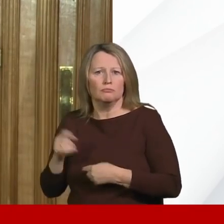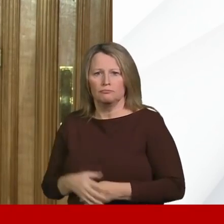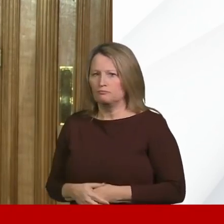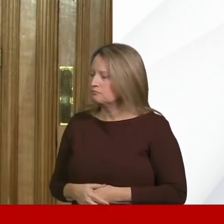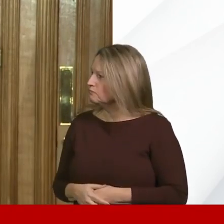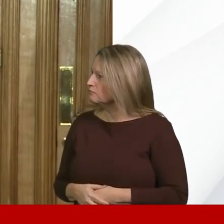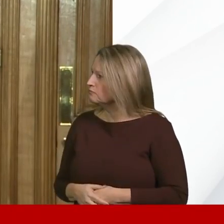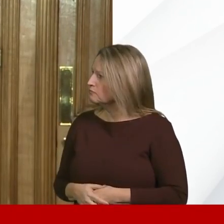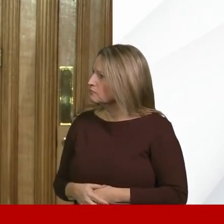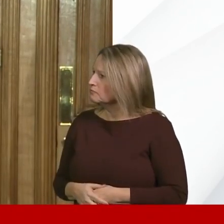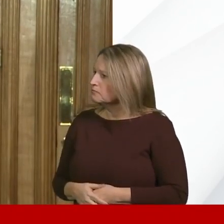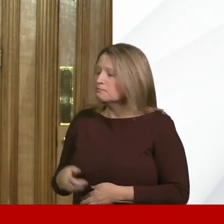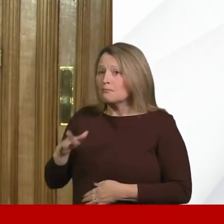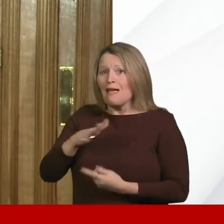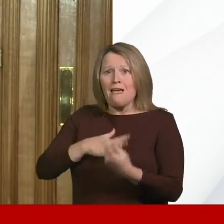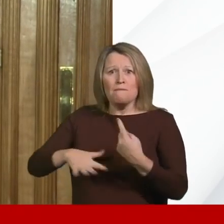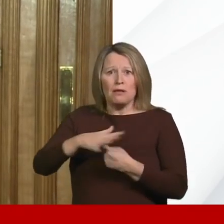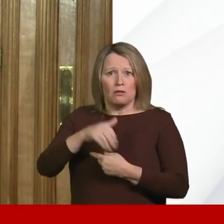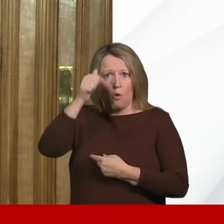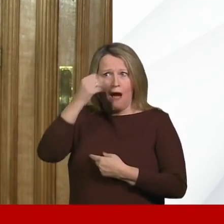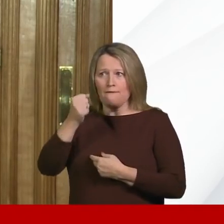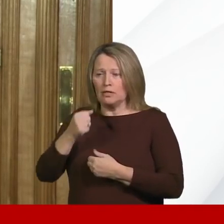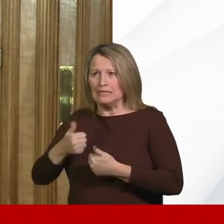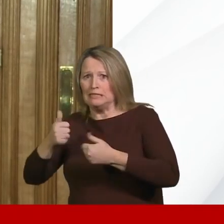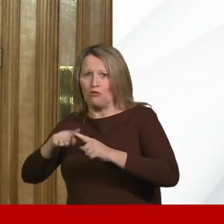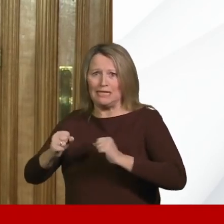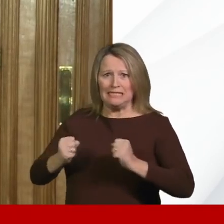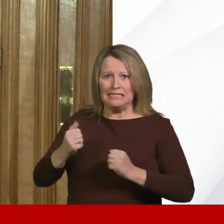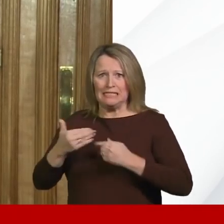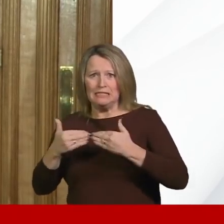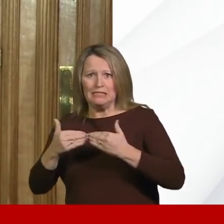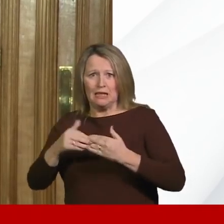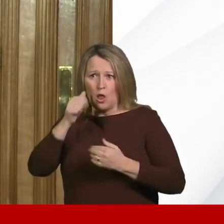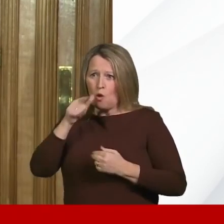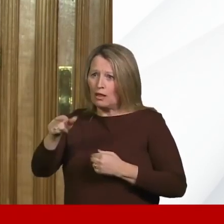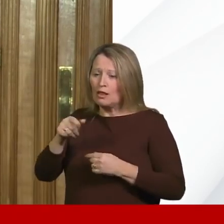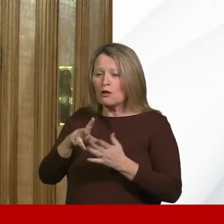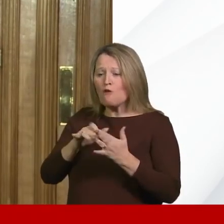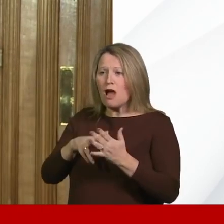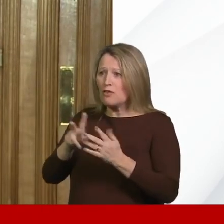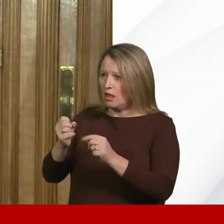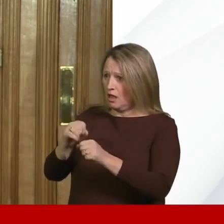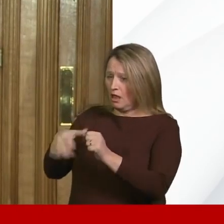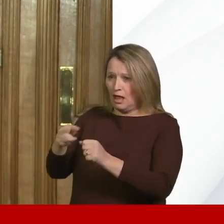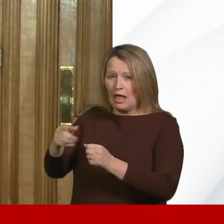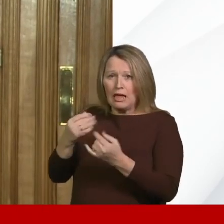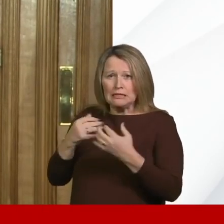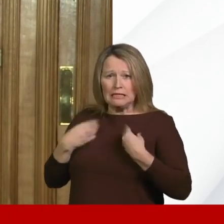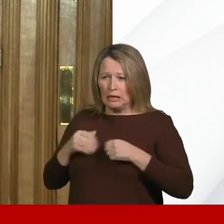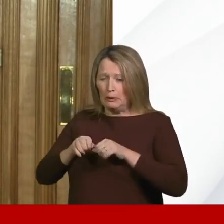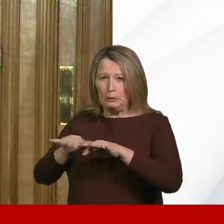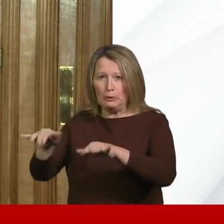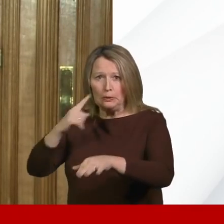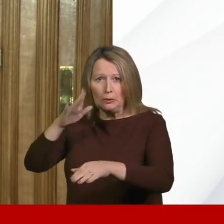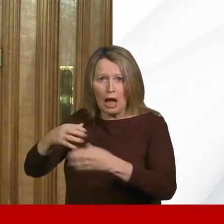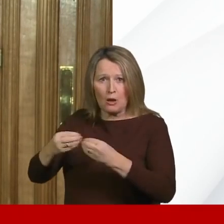a test to see whether you've had it or not is suddenly, a green light goes on above your head. You can go back to work in the